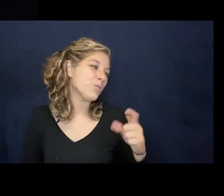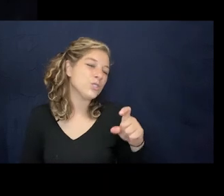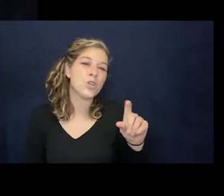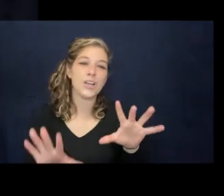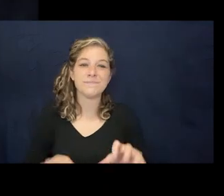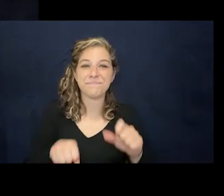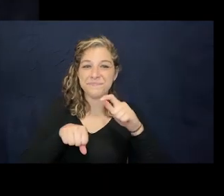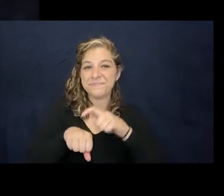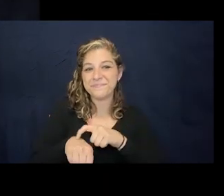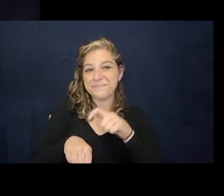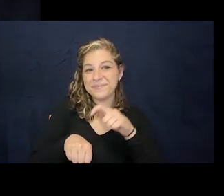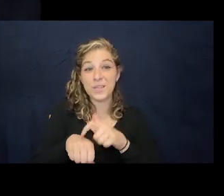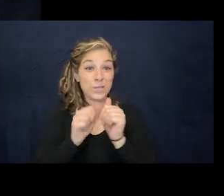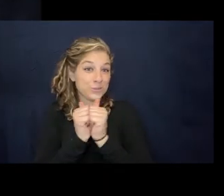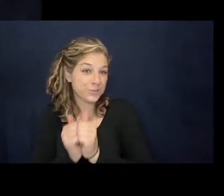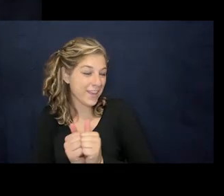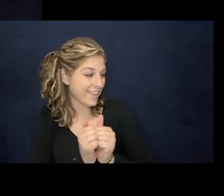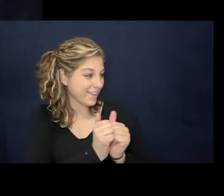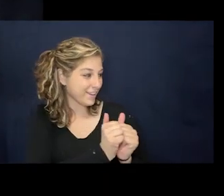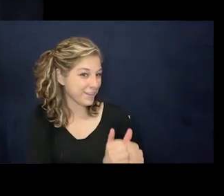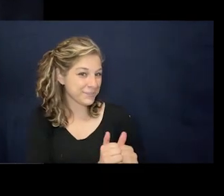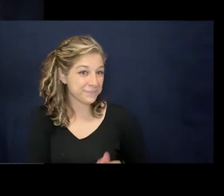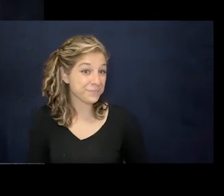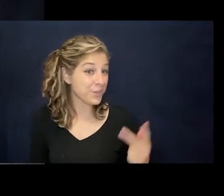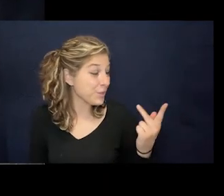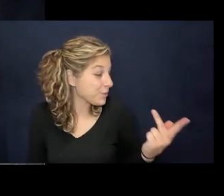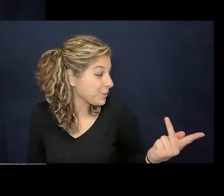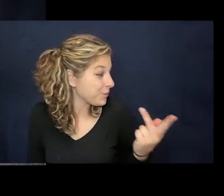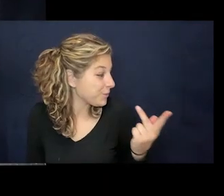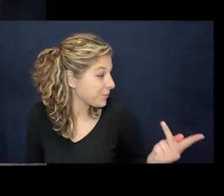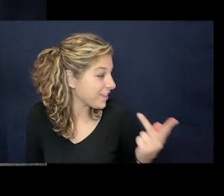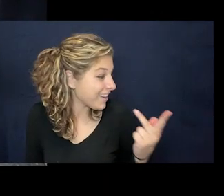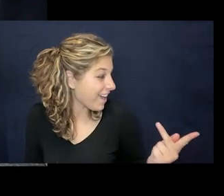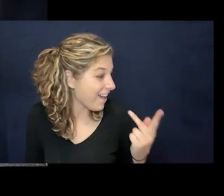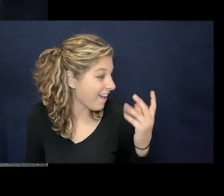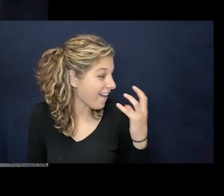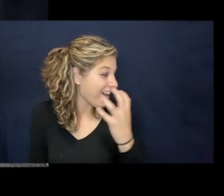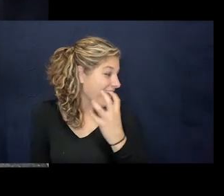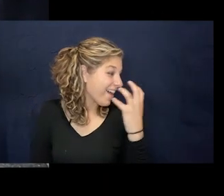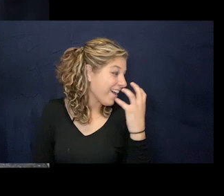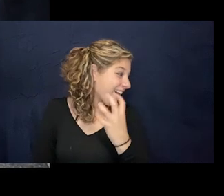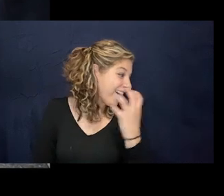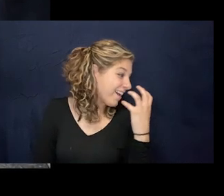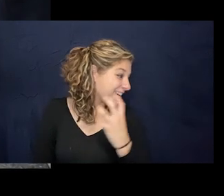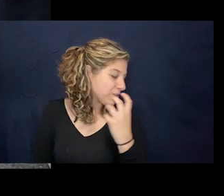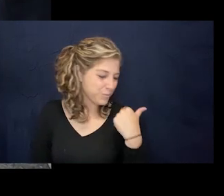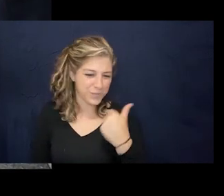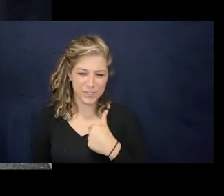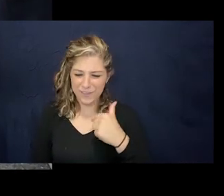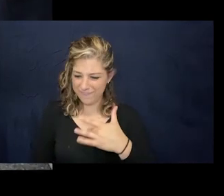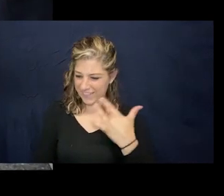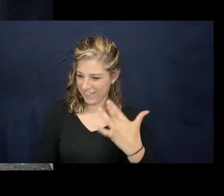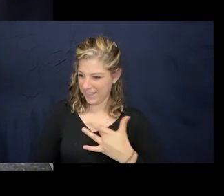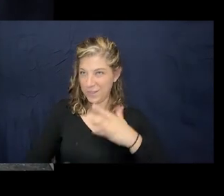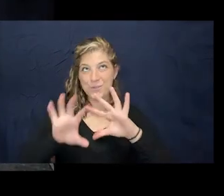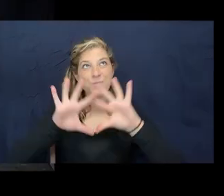world. You and I should spend some time together.